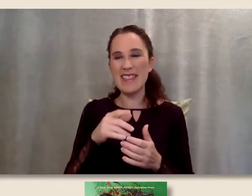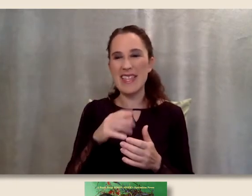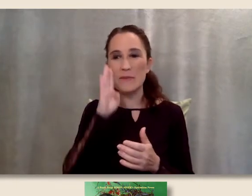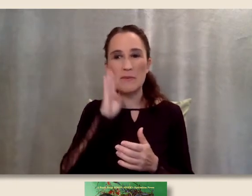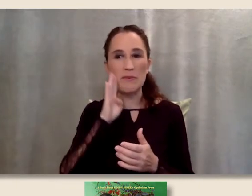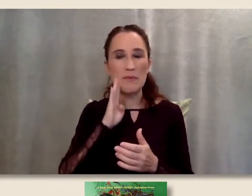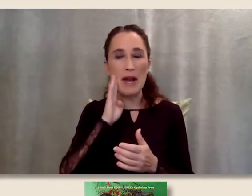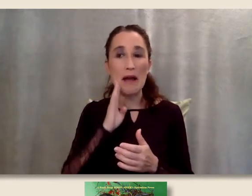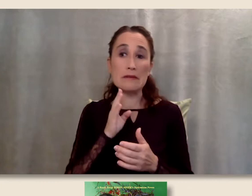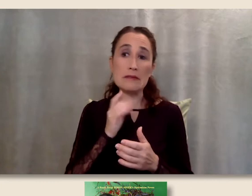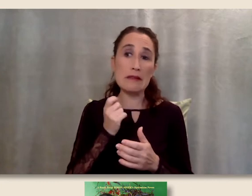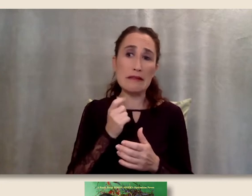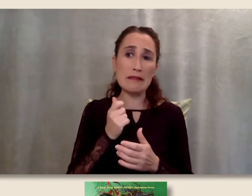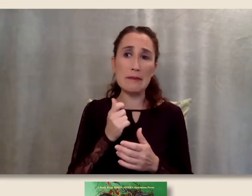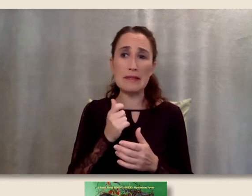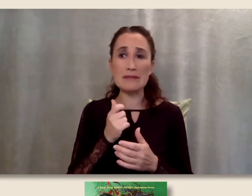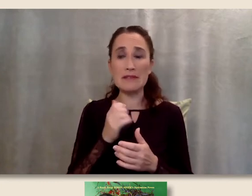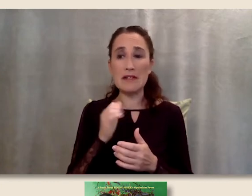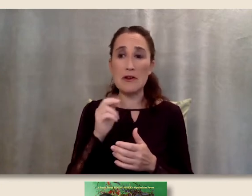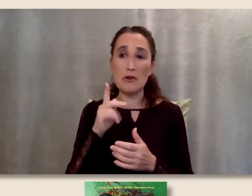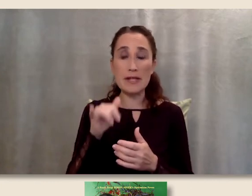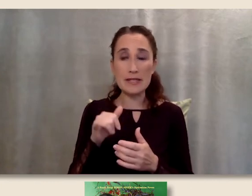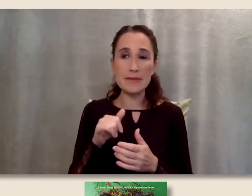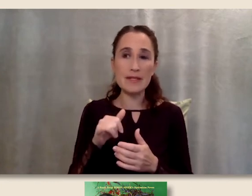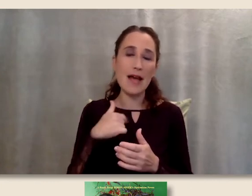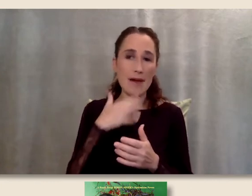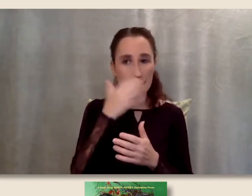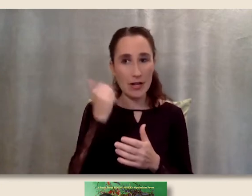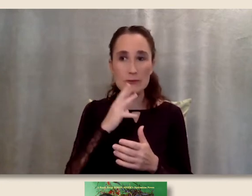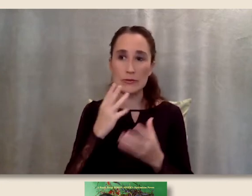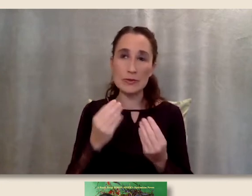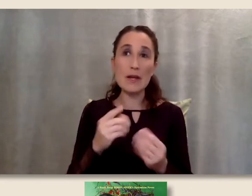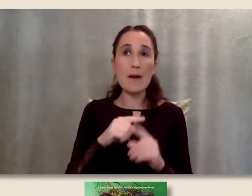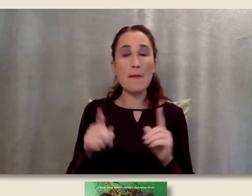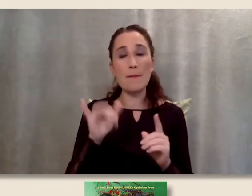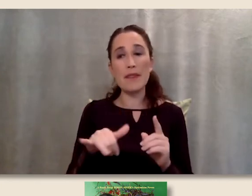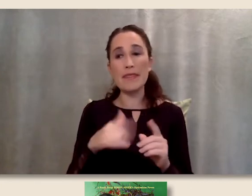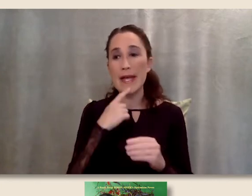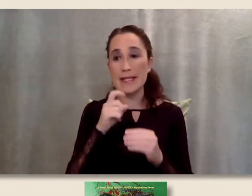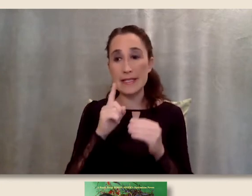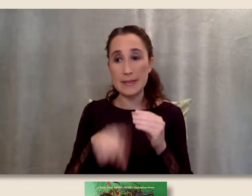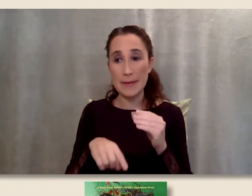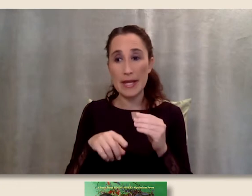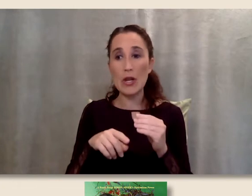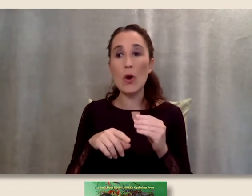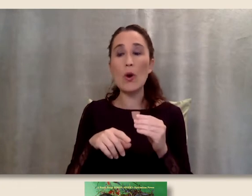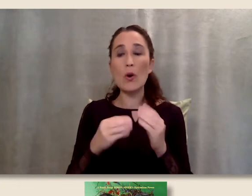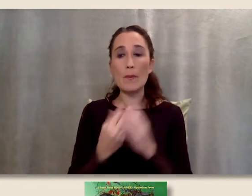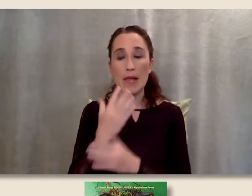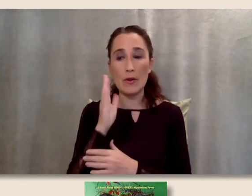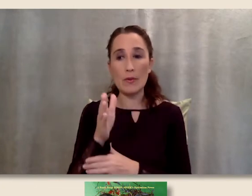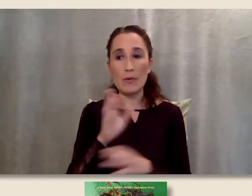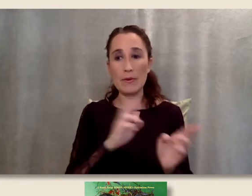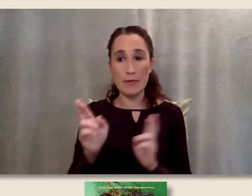probably because I forgot to keep it moist. But this tomato plant is going to be ready for planting, as well as this pea